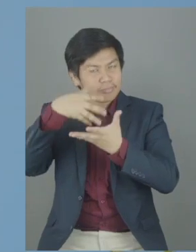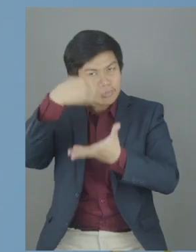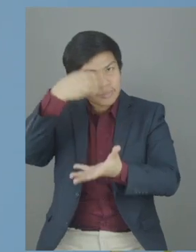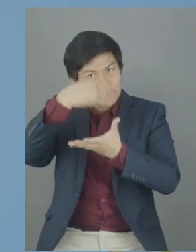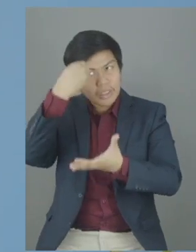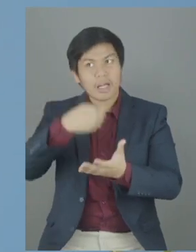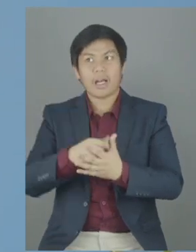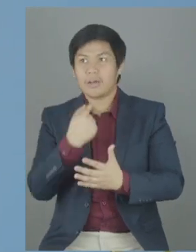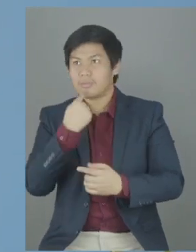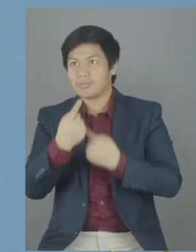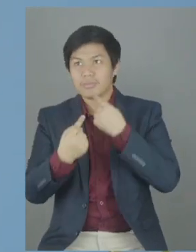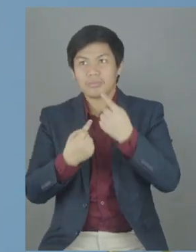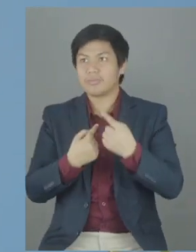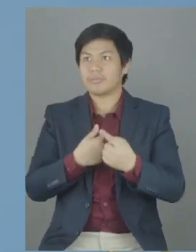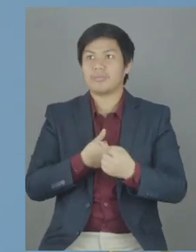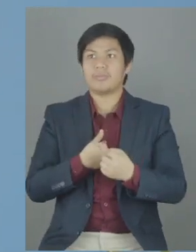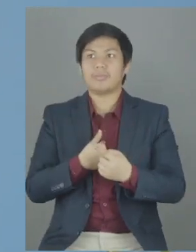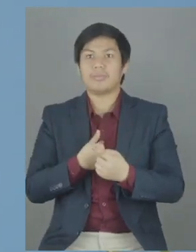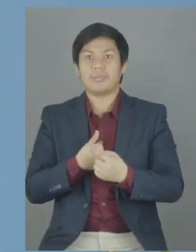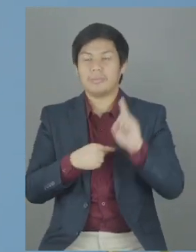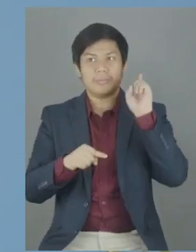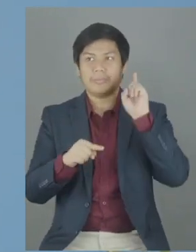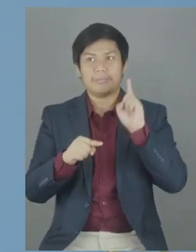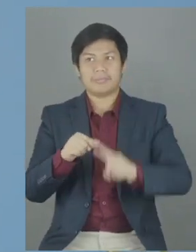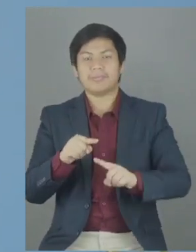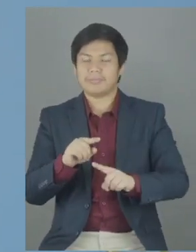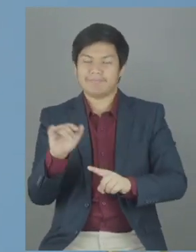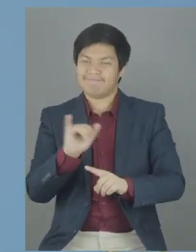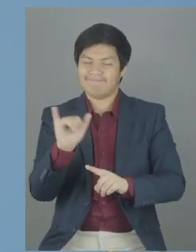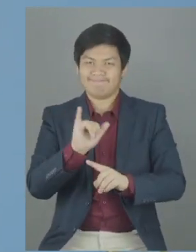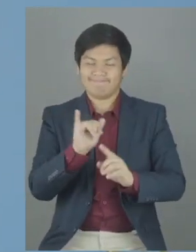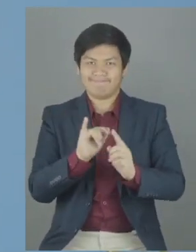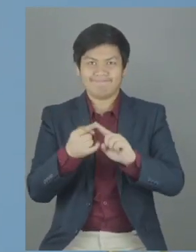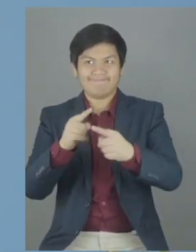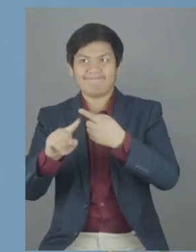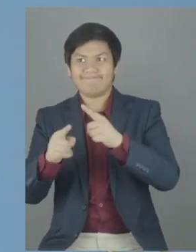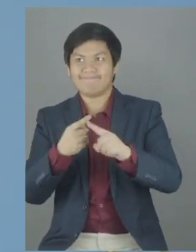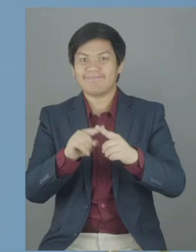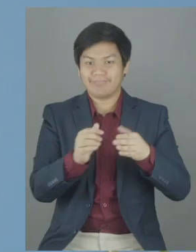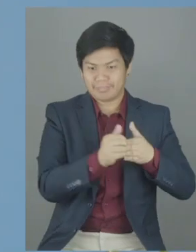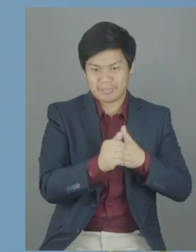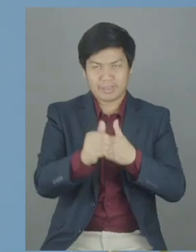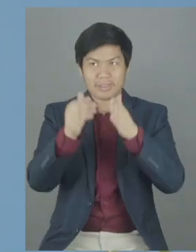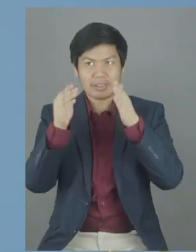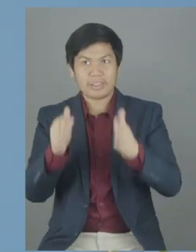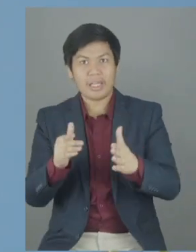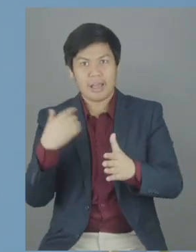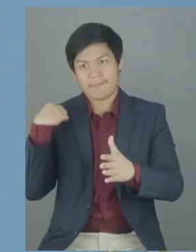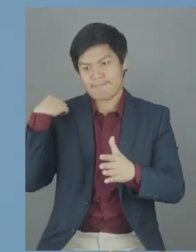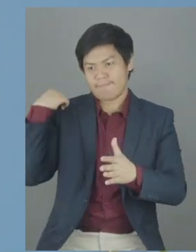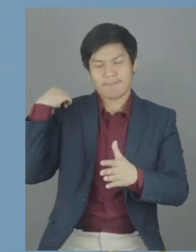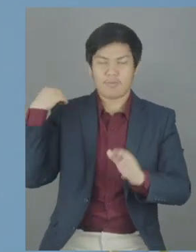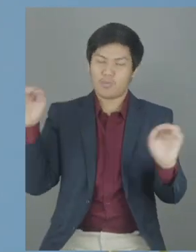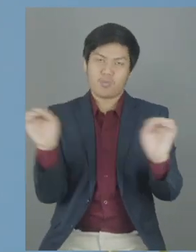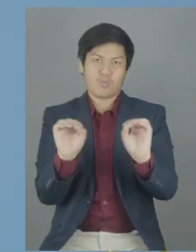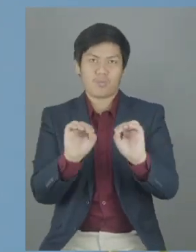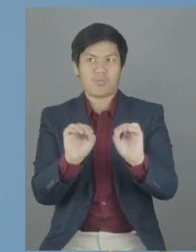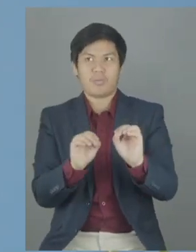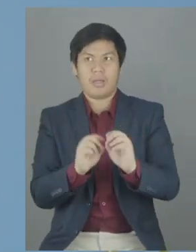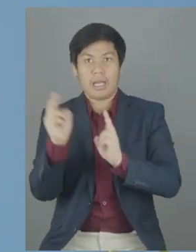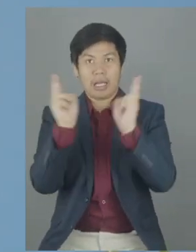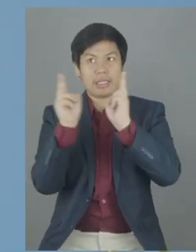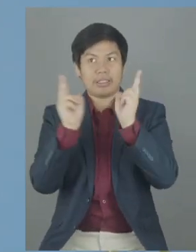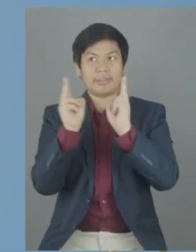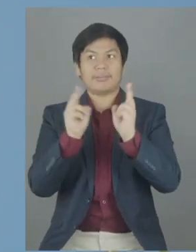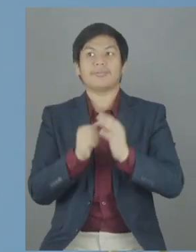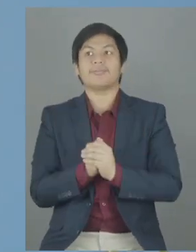myself that I don't have the ability to be like my friends, who are natural leaders or willing volunteers, just like the ushering team in